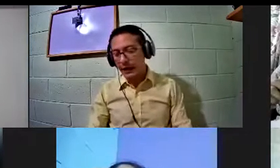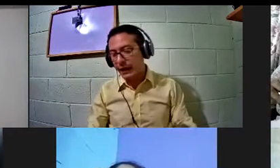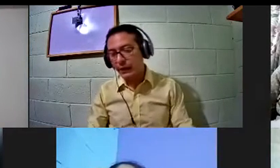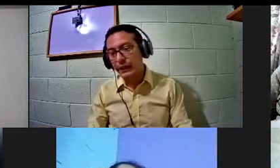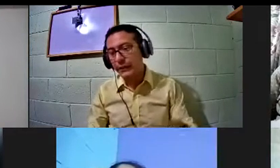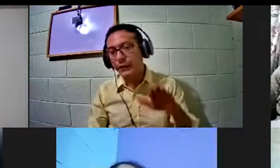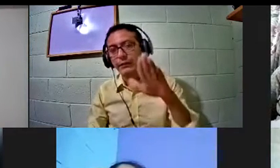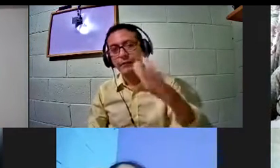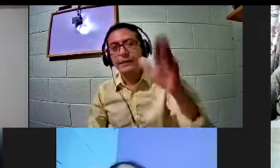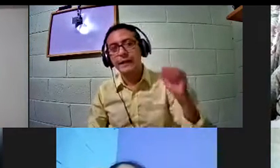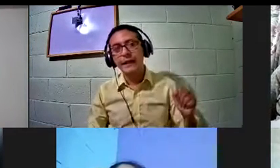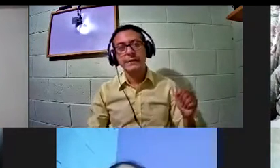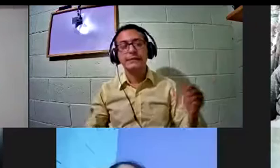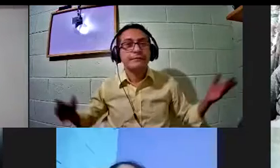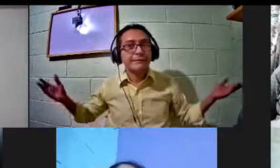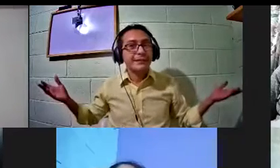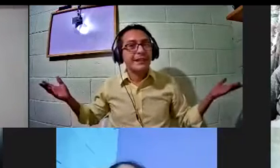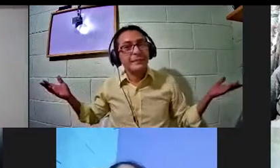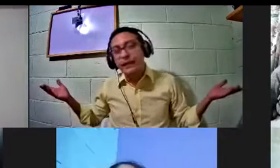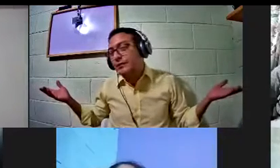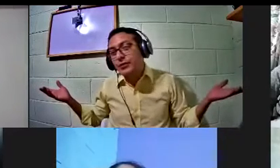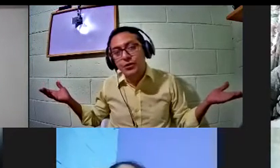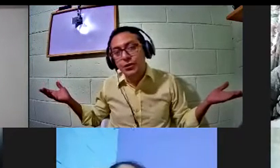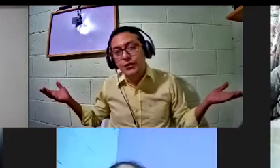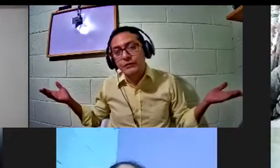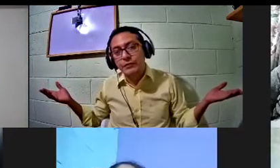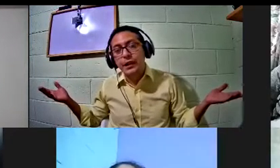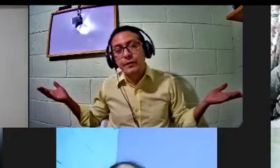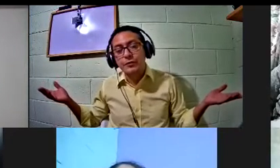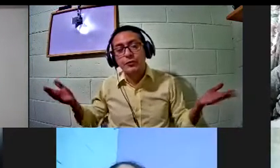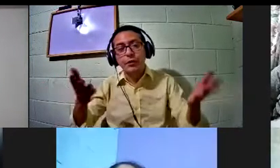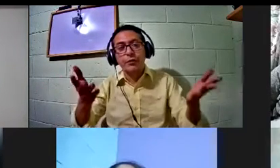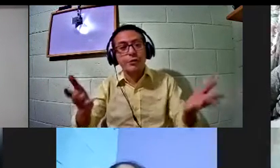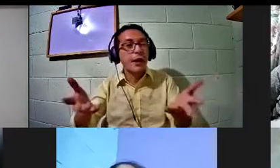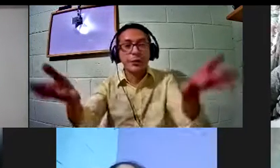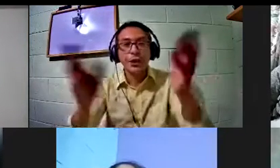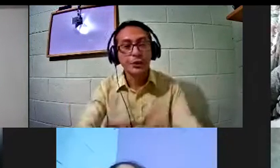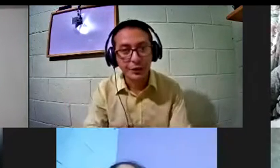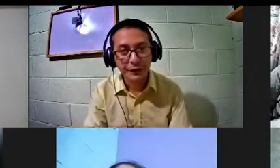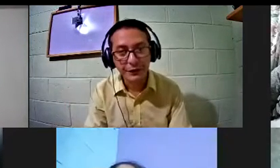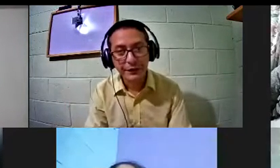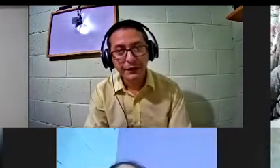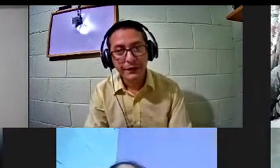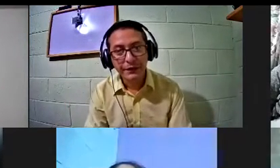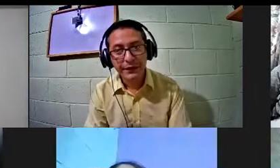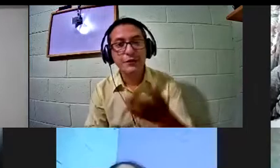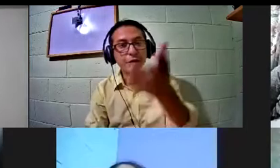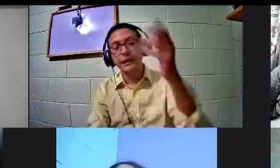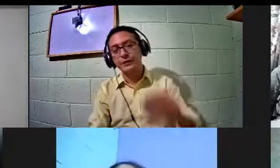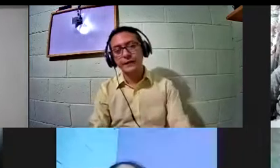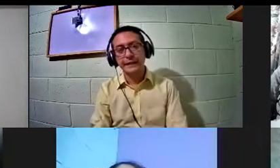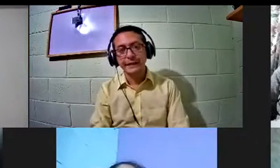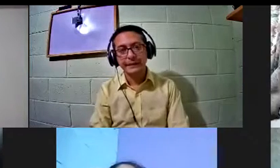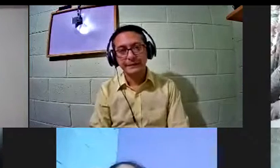teacher? I will never miss a class. Yes, but that's not sure. Perhaps tomorrow you don't have connection. Okay. There's